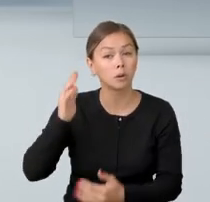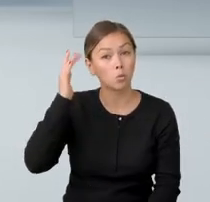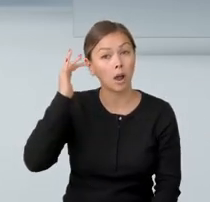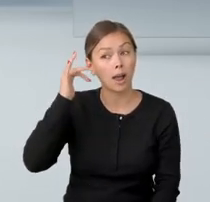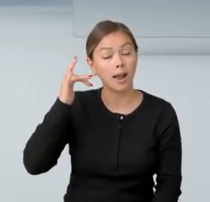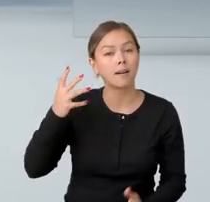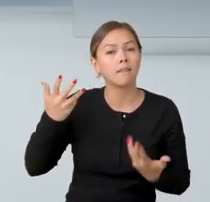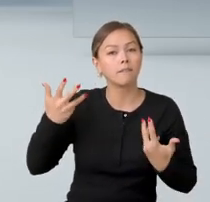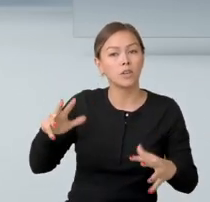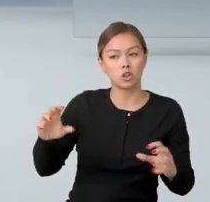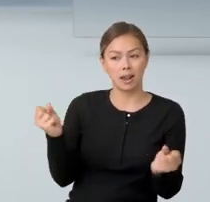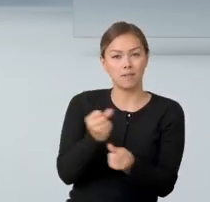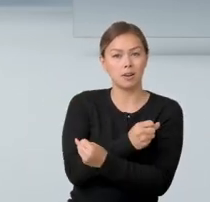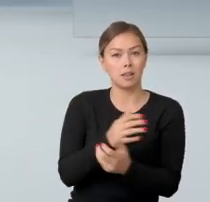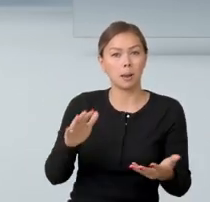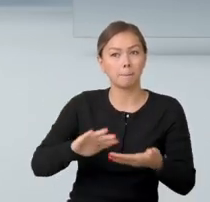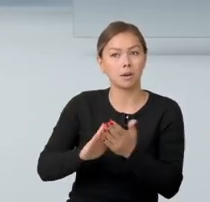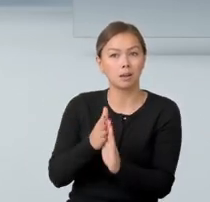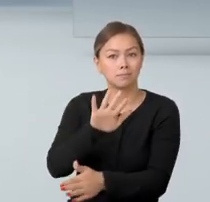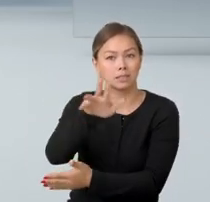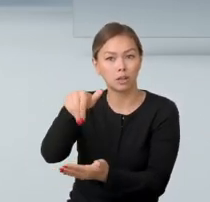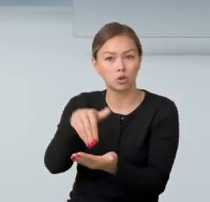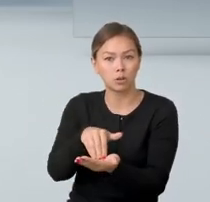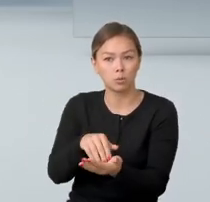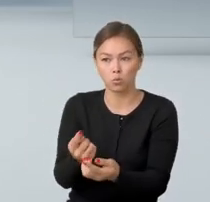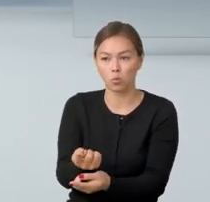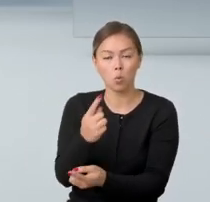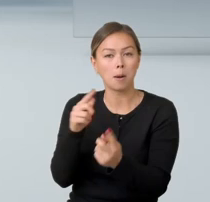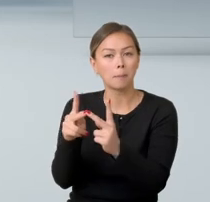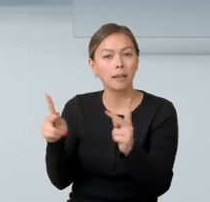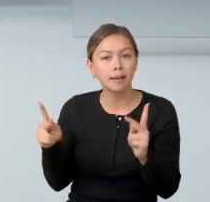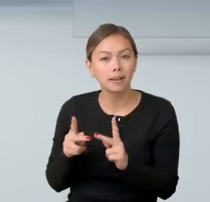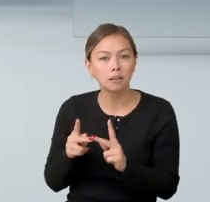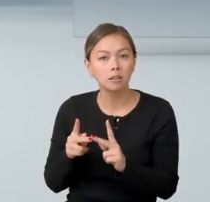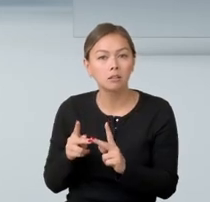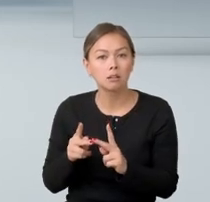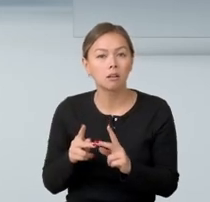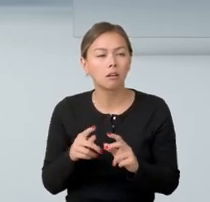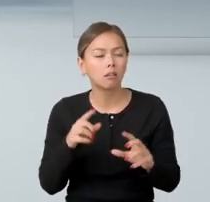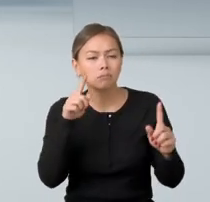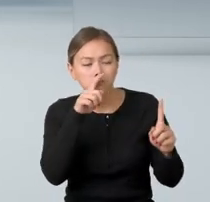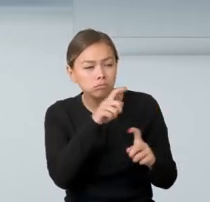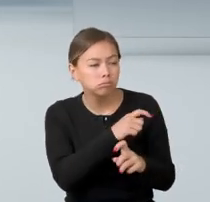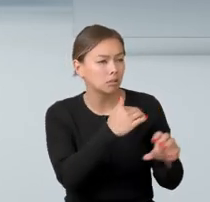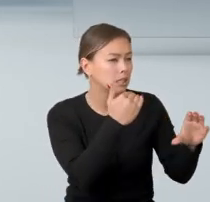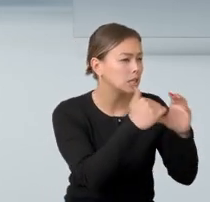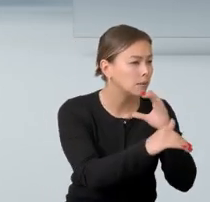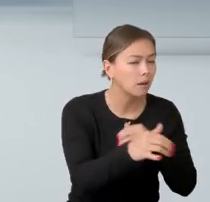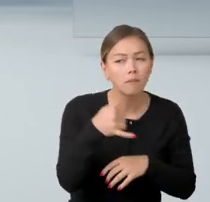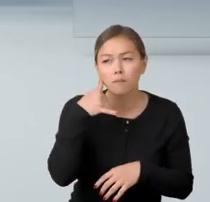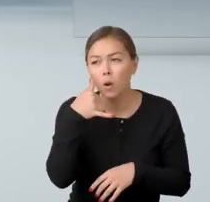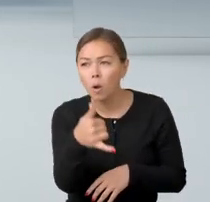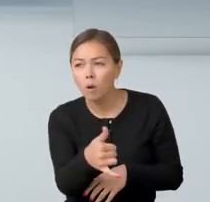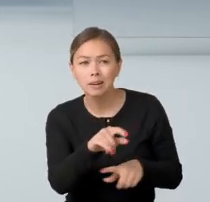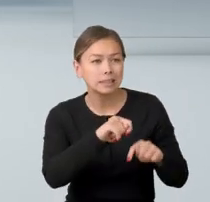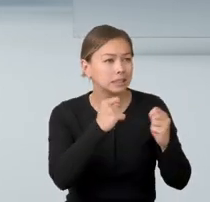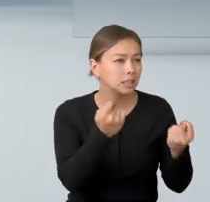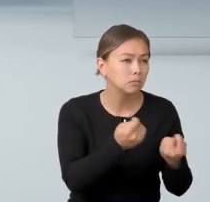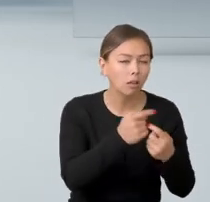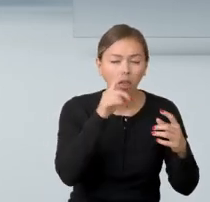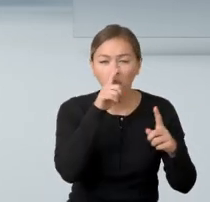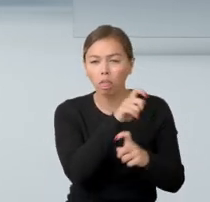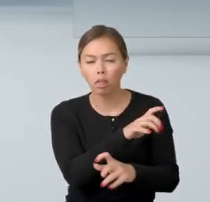centralizing everything in one system instead of using or receiving uh requests from email or phone or